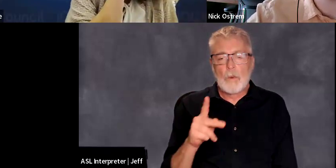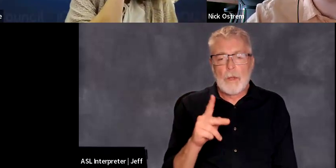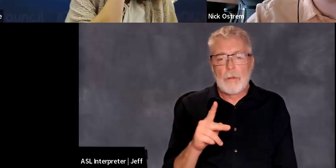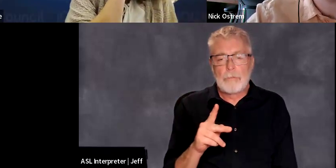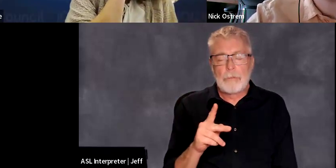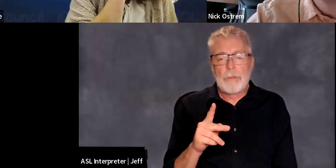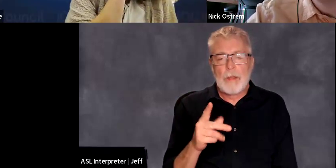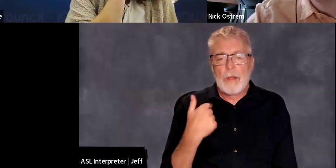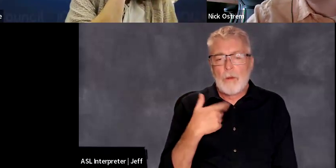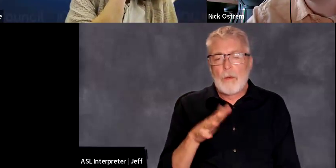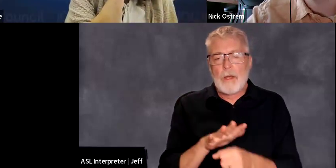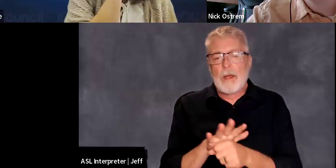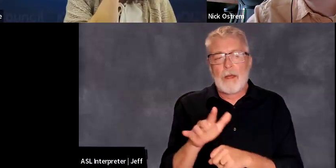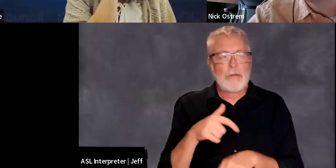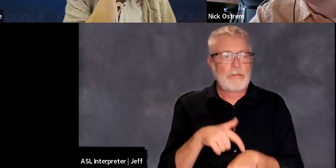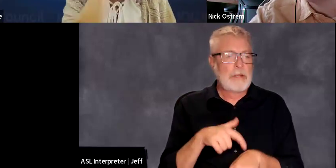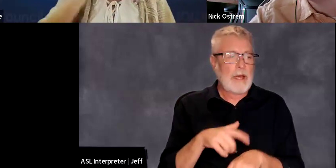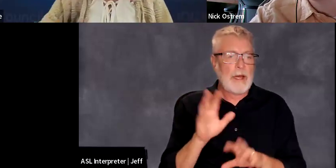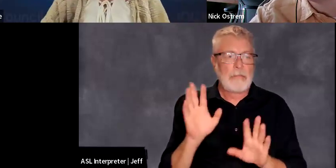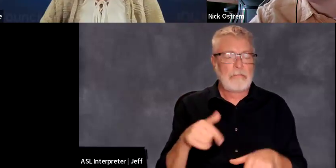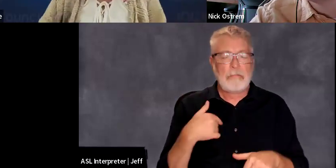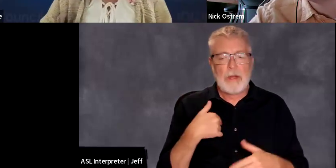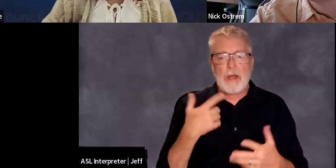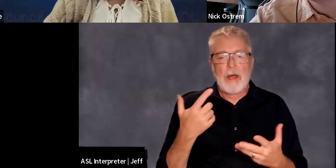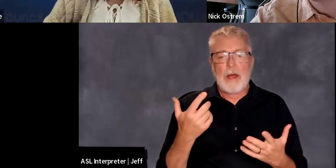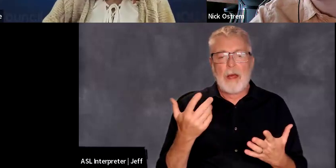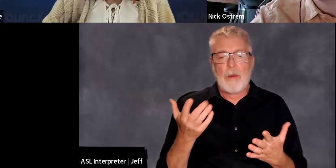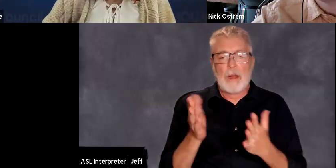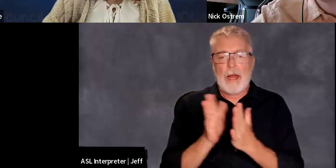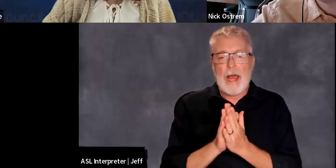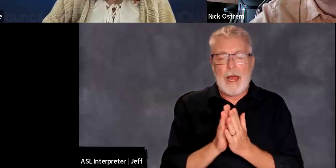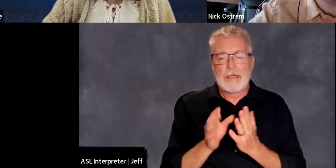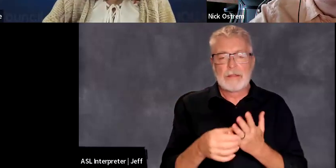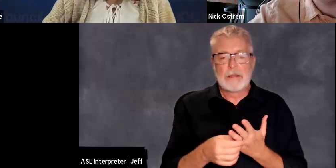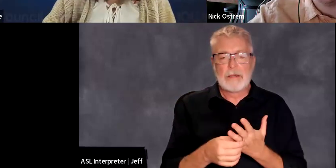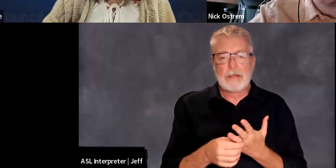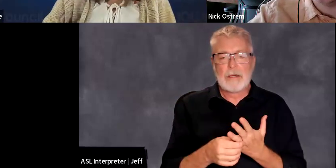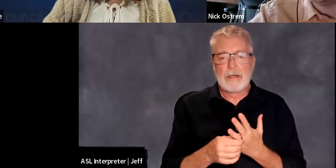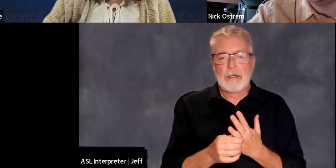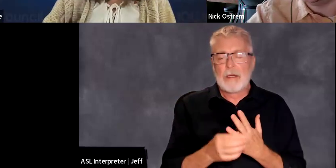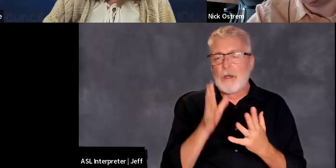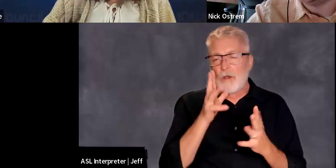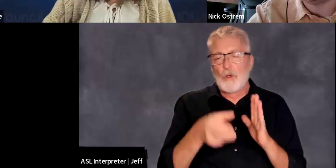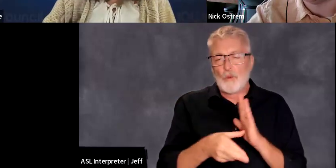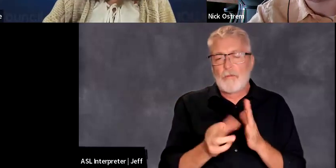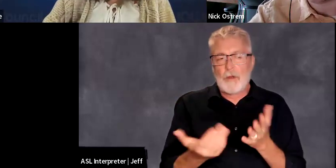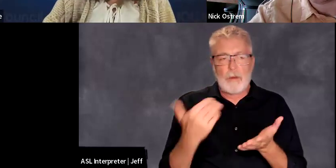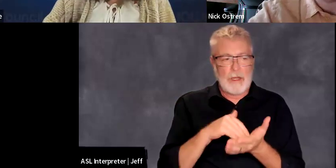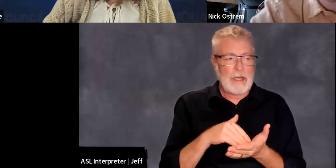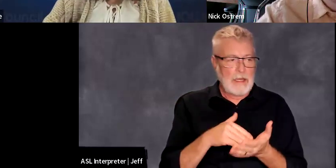You know what? We've got time. I will just have you go through, we can just go through it again.